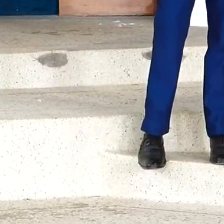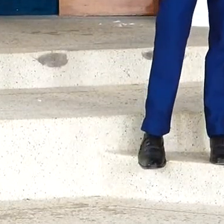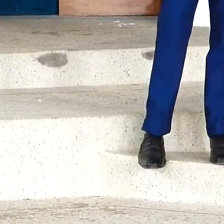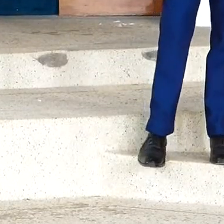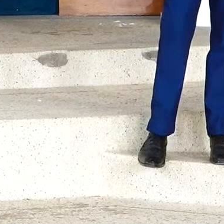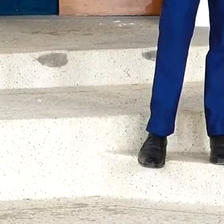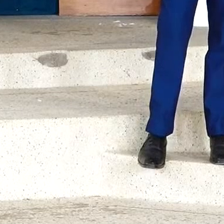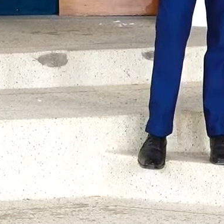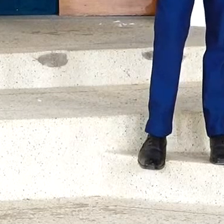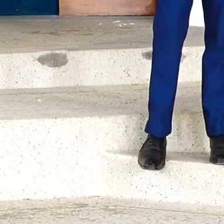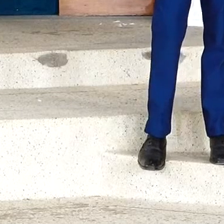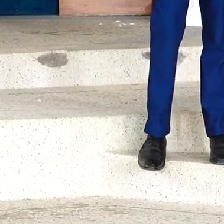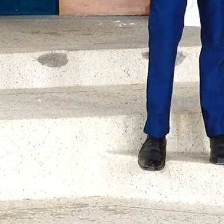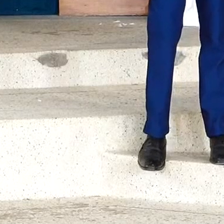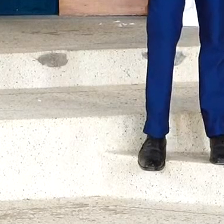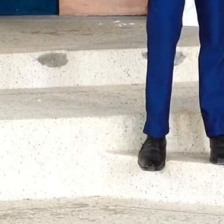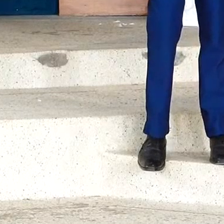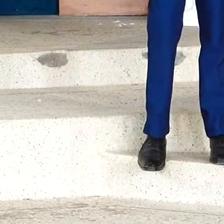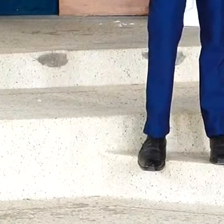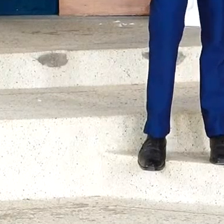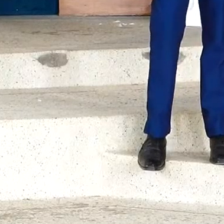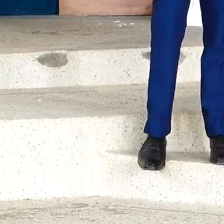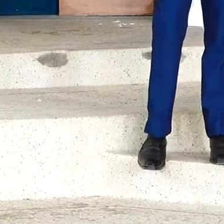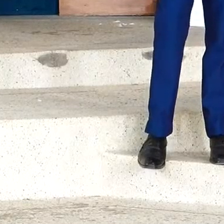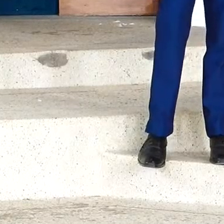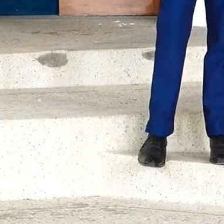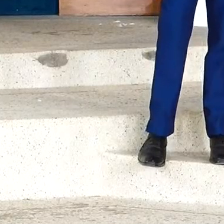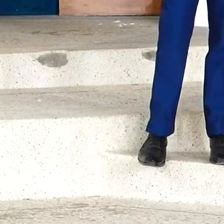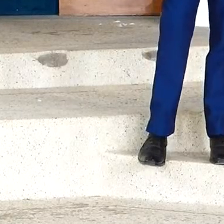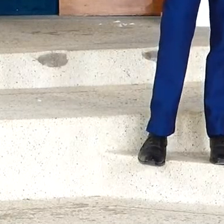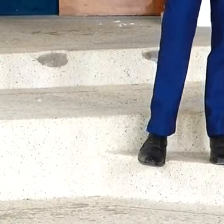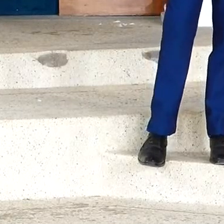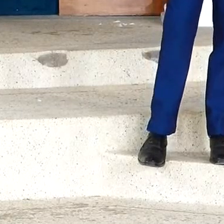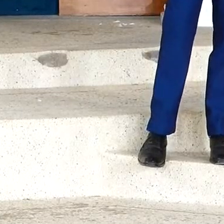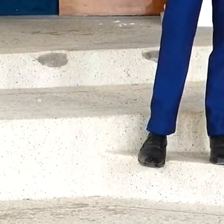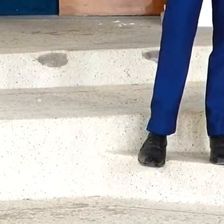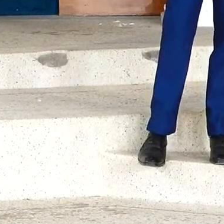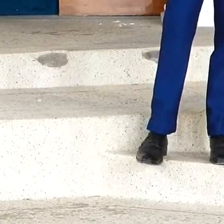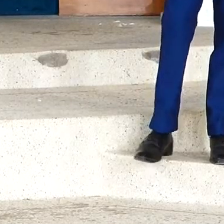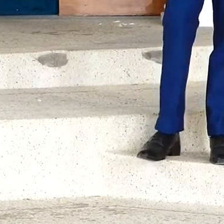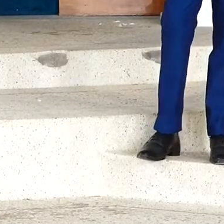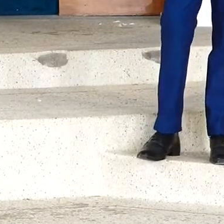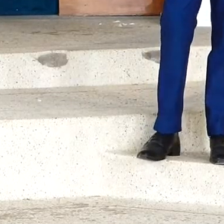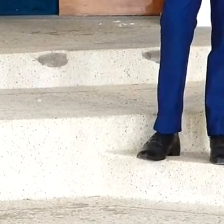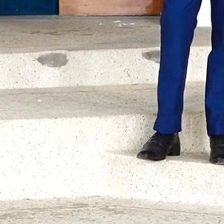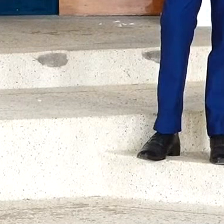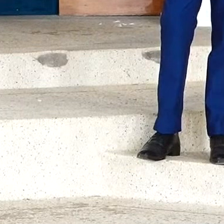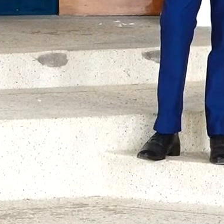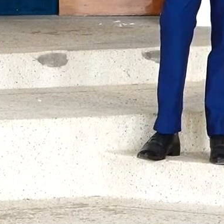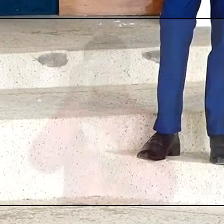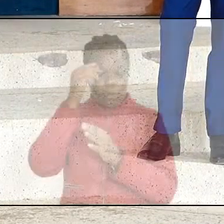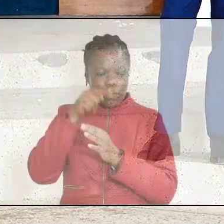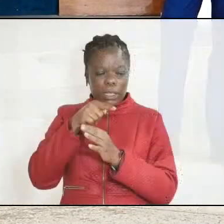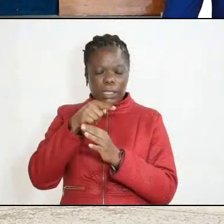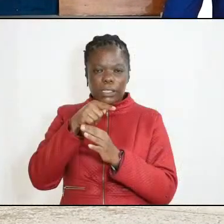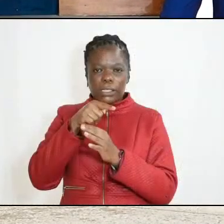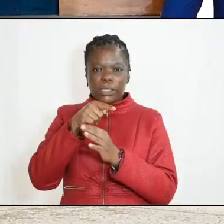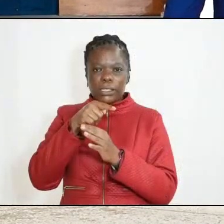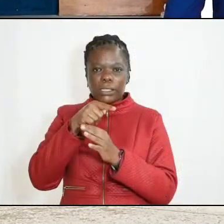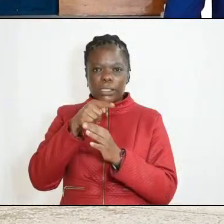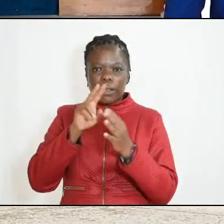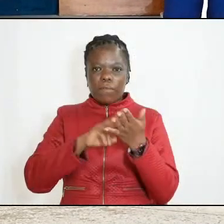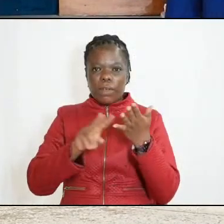three of us will narrate to you today's children's sermon. Our topic is Calvary. Our memory verse for this sermon comes